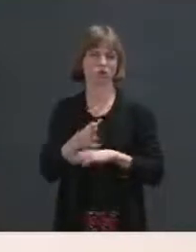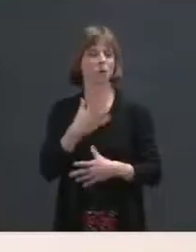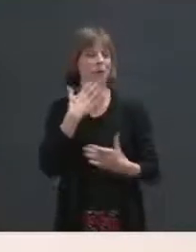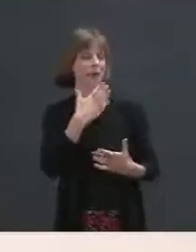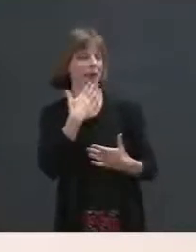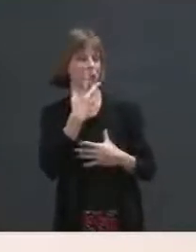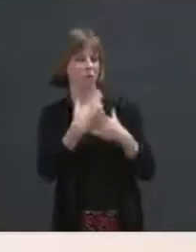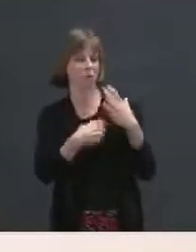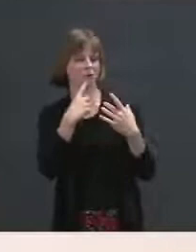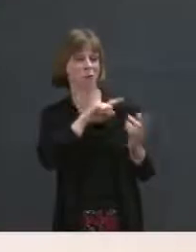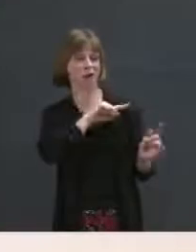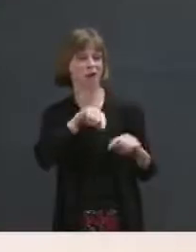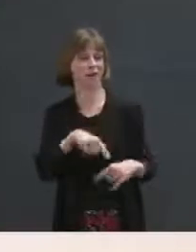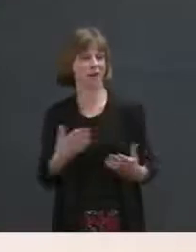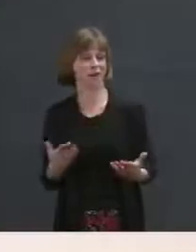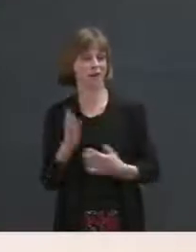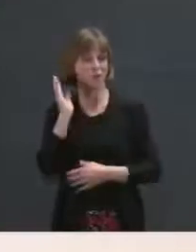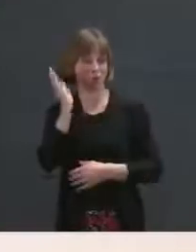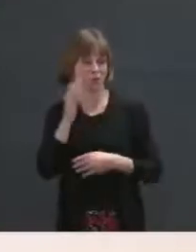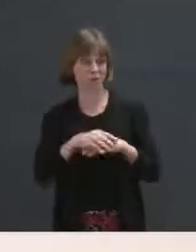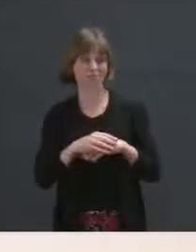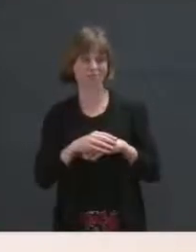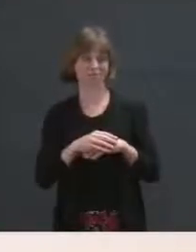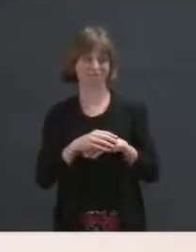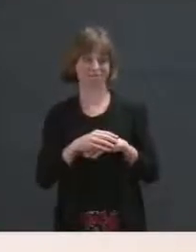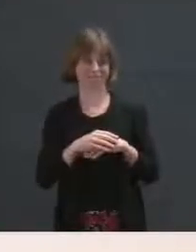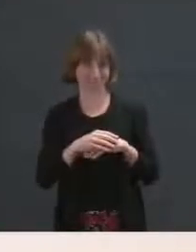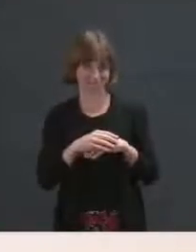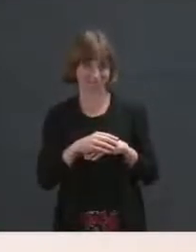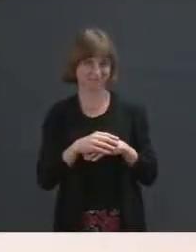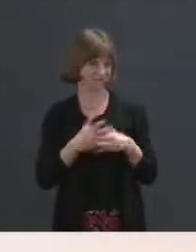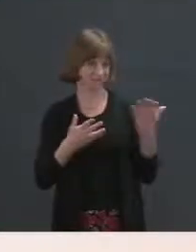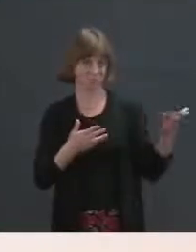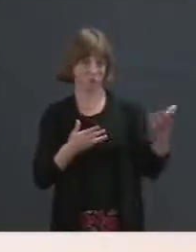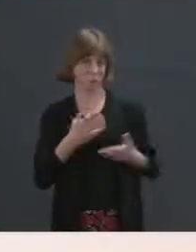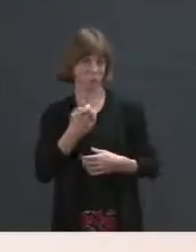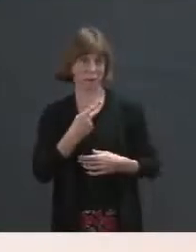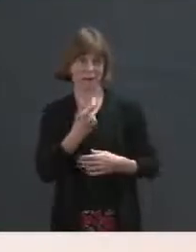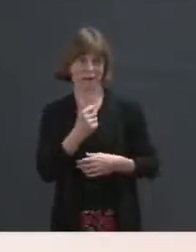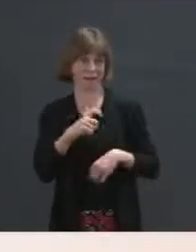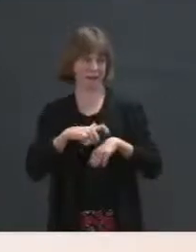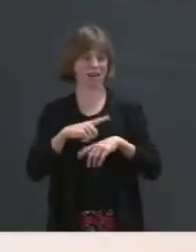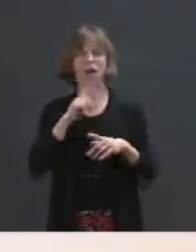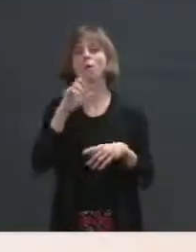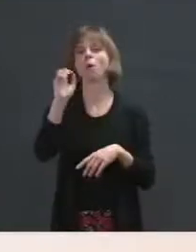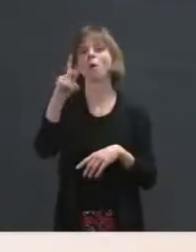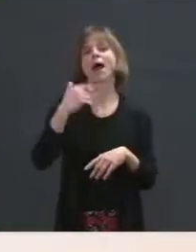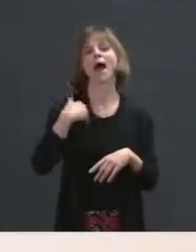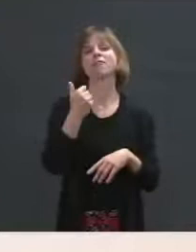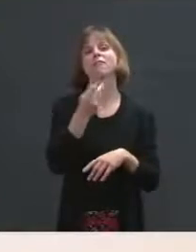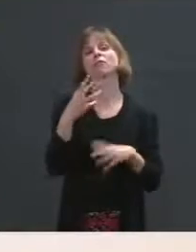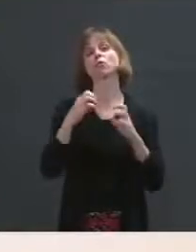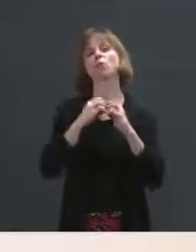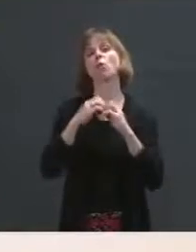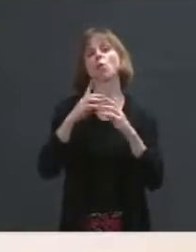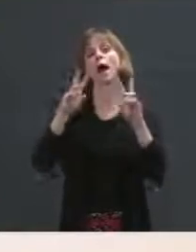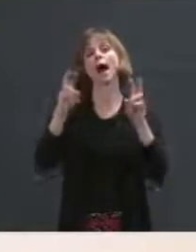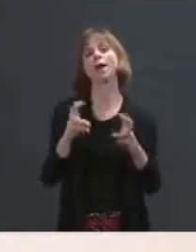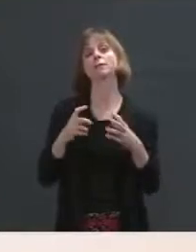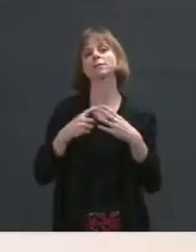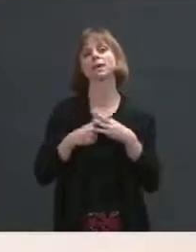much for joining us at the briefing, and you're welcome back anytime. Thank you. Okay, I just have a couple of additional items at the